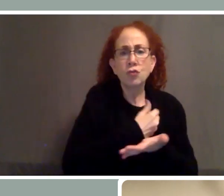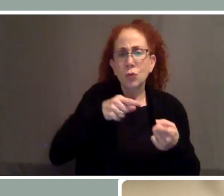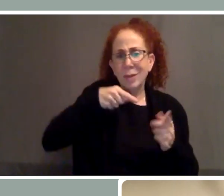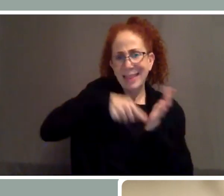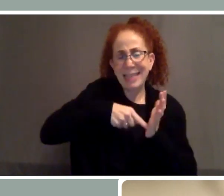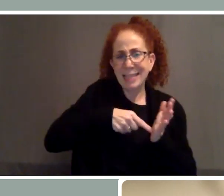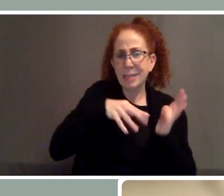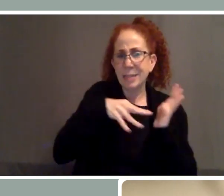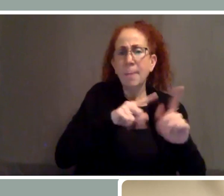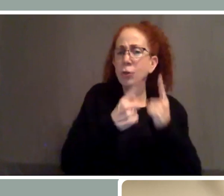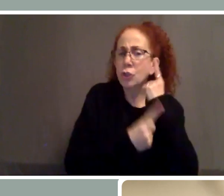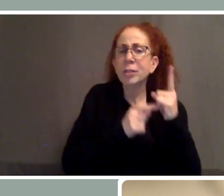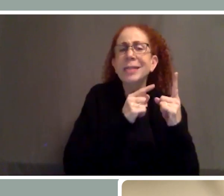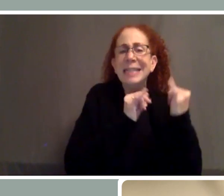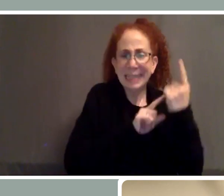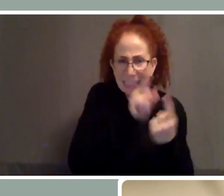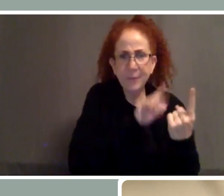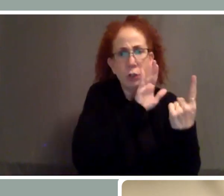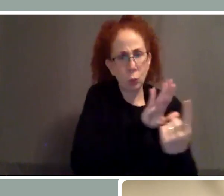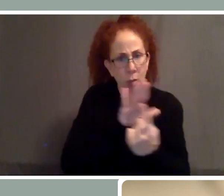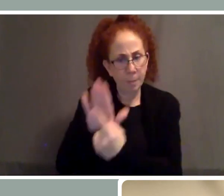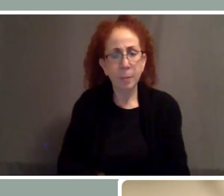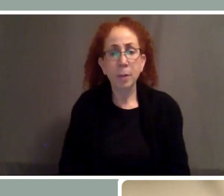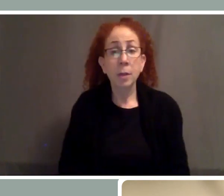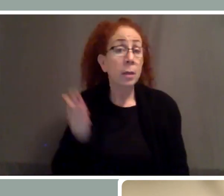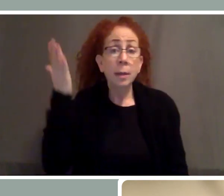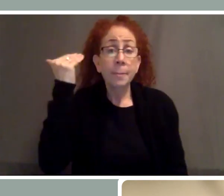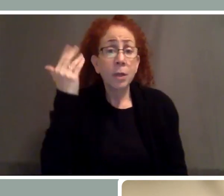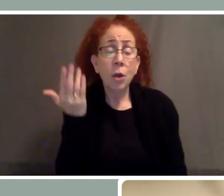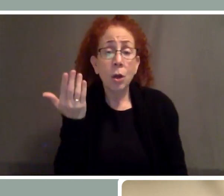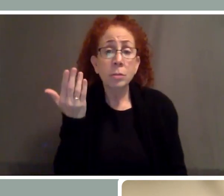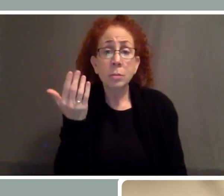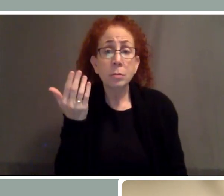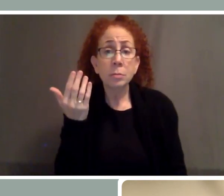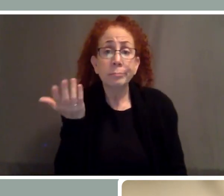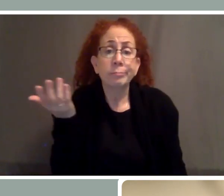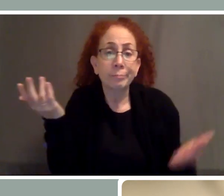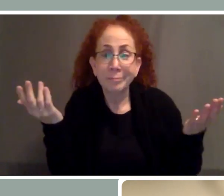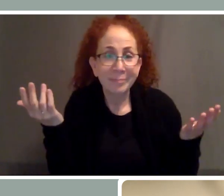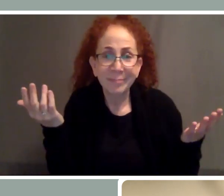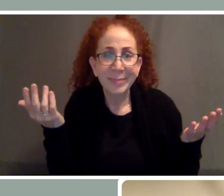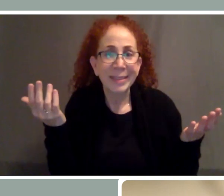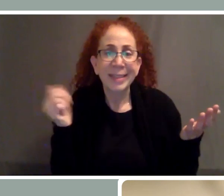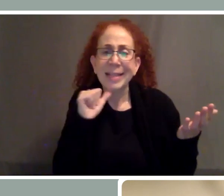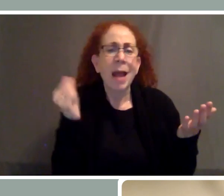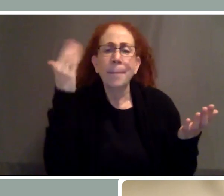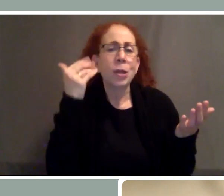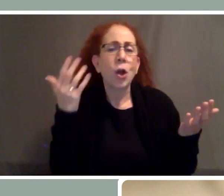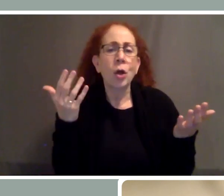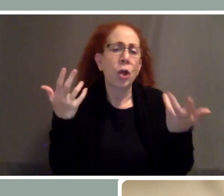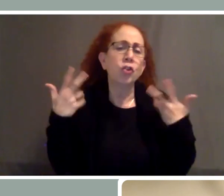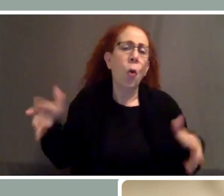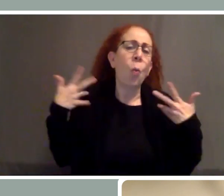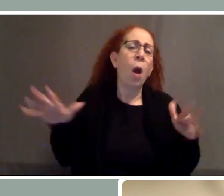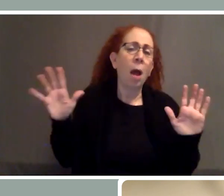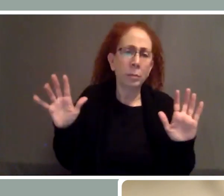would consider on an individual basis. And the reason for that is not just, because somebody, doesn't want to take